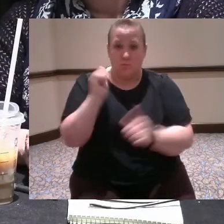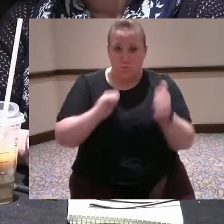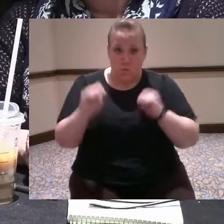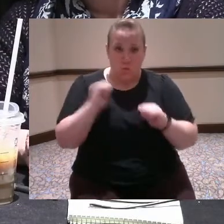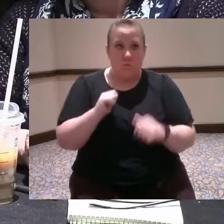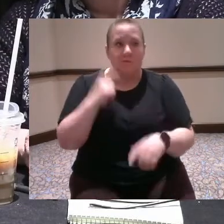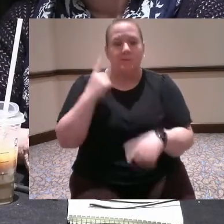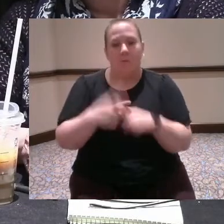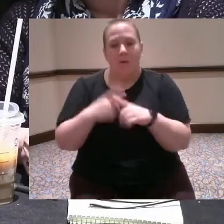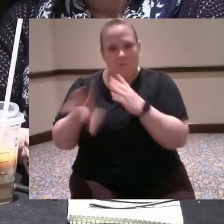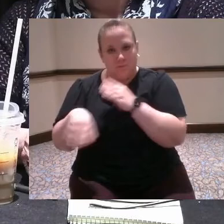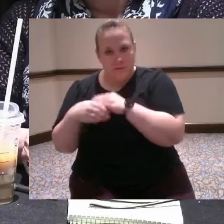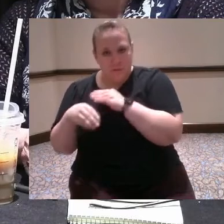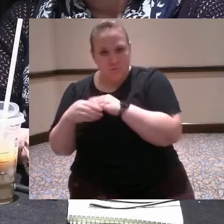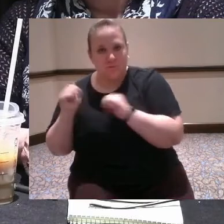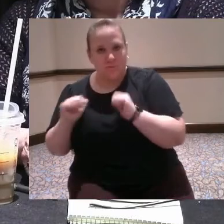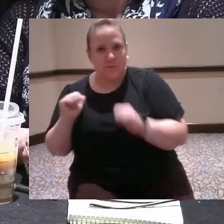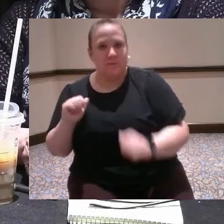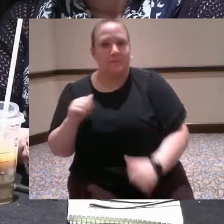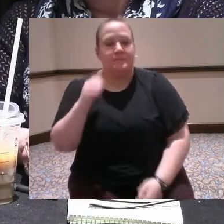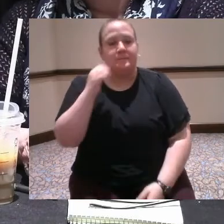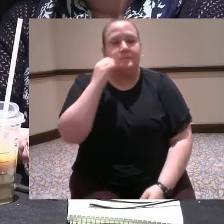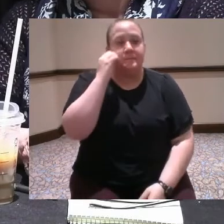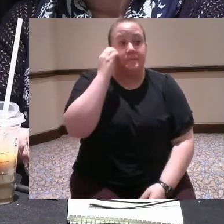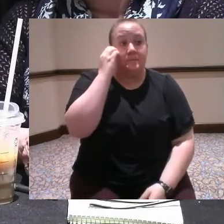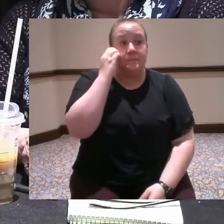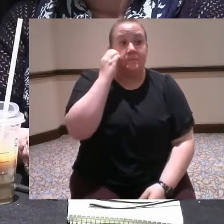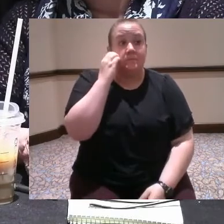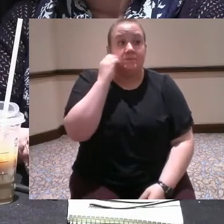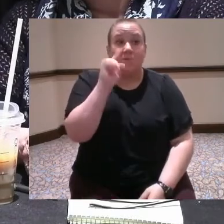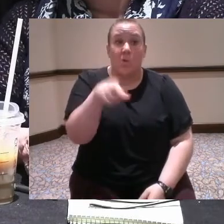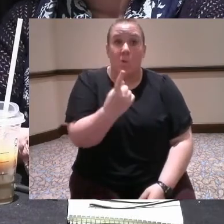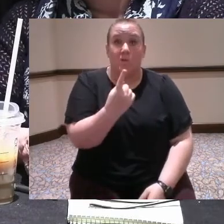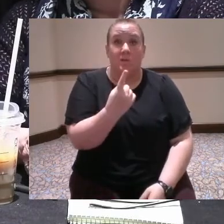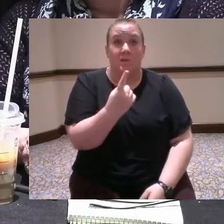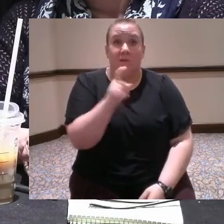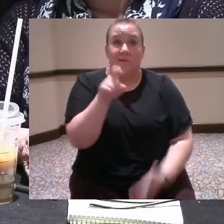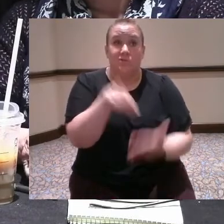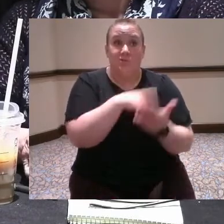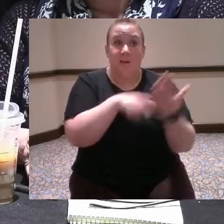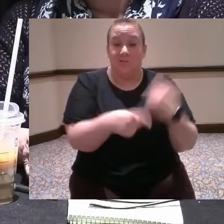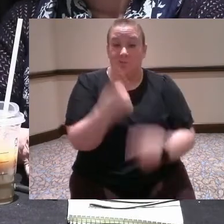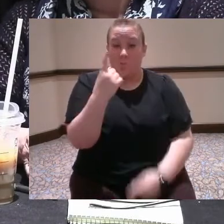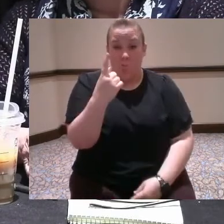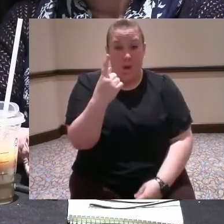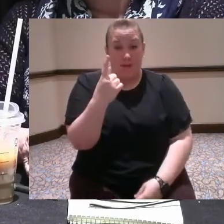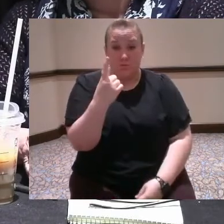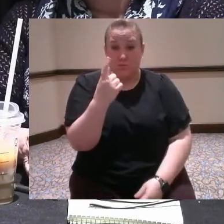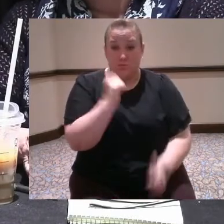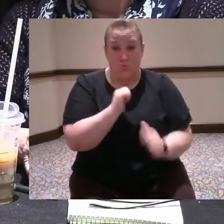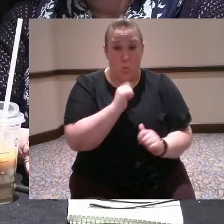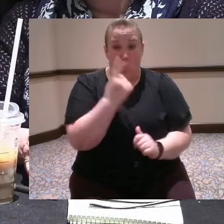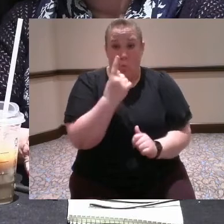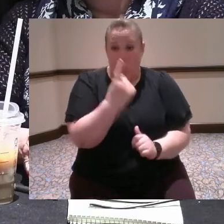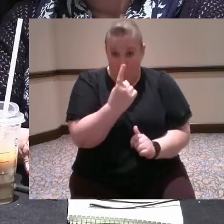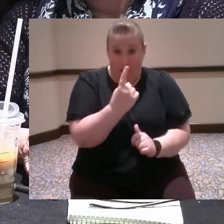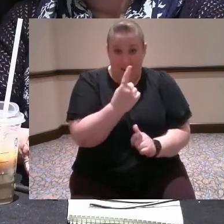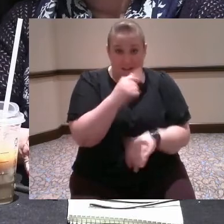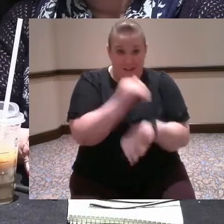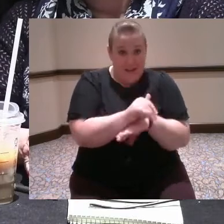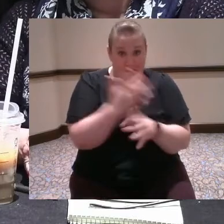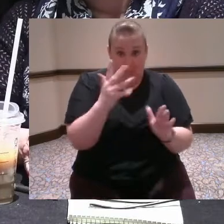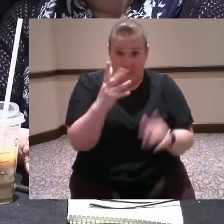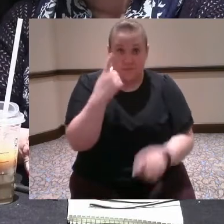our ancillary productions, but we only had to cancel one performance, just one show, due to COVID, and that